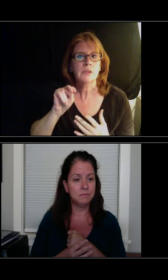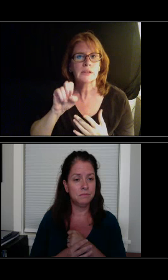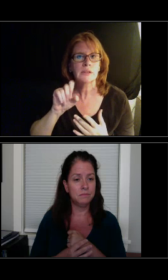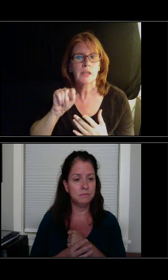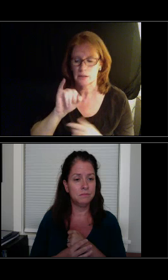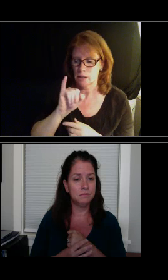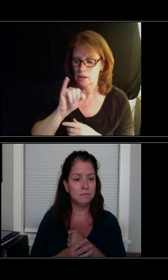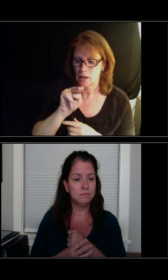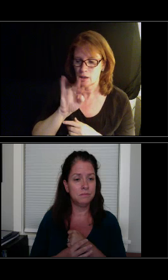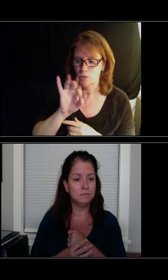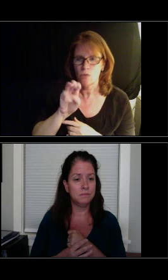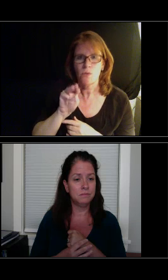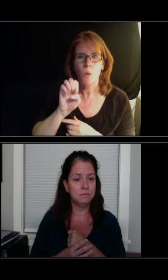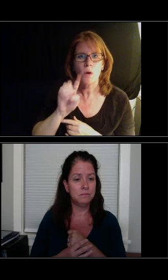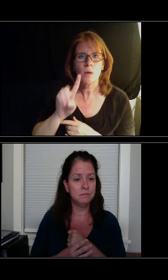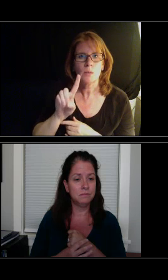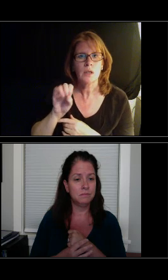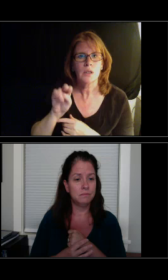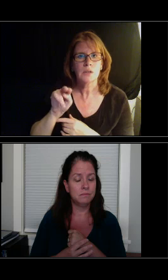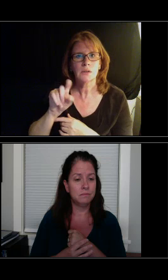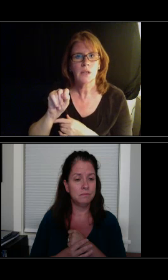For example,